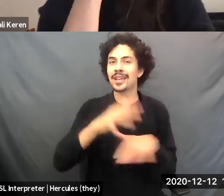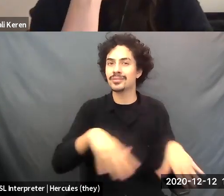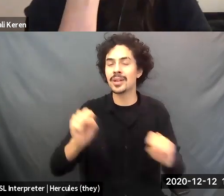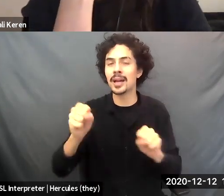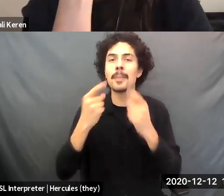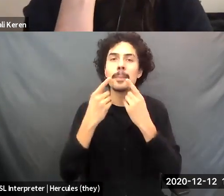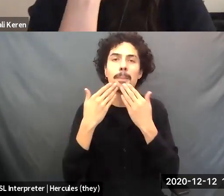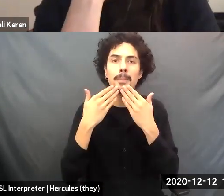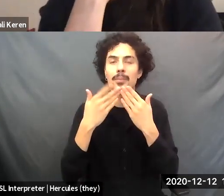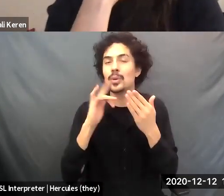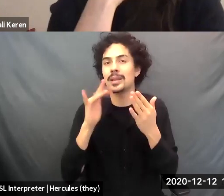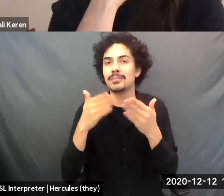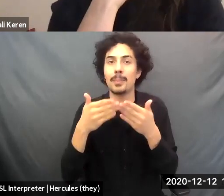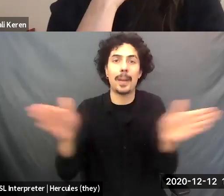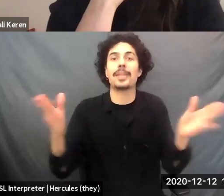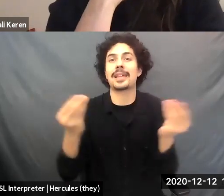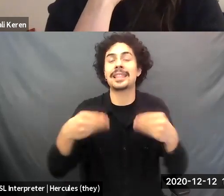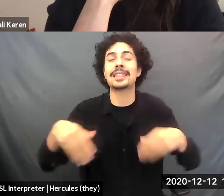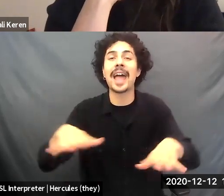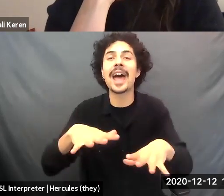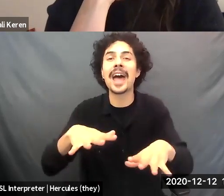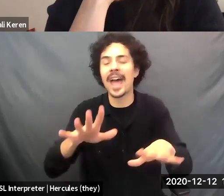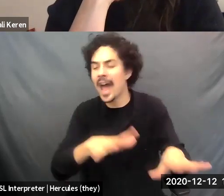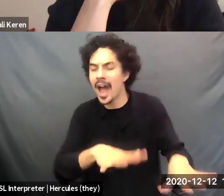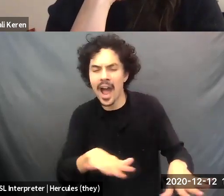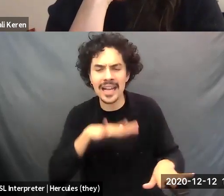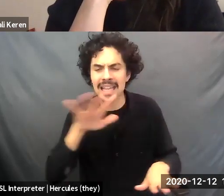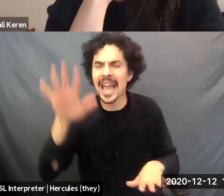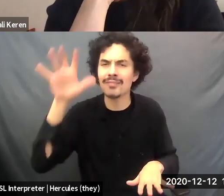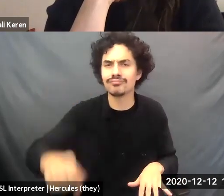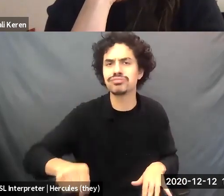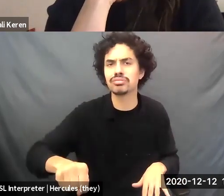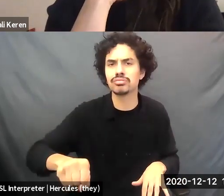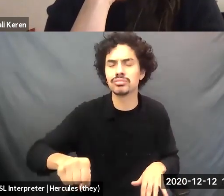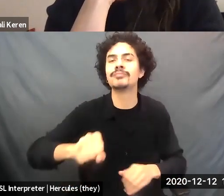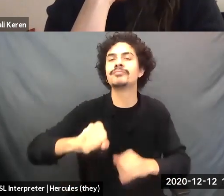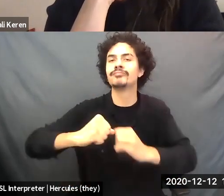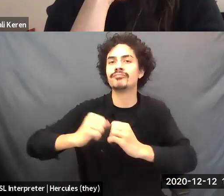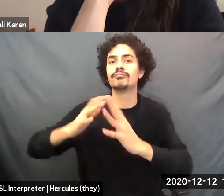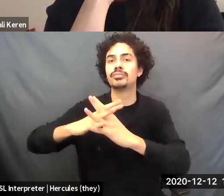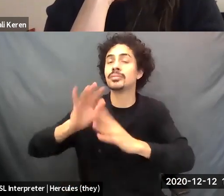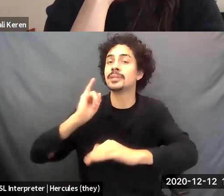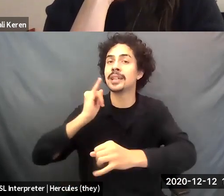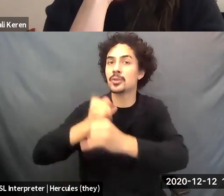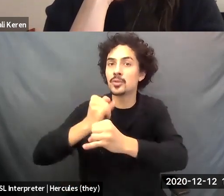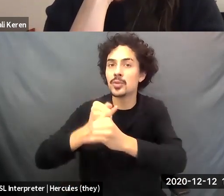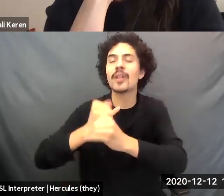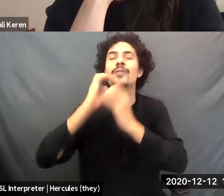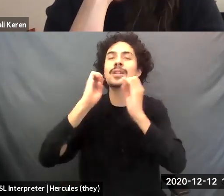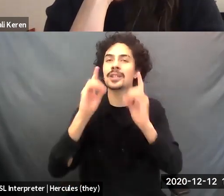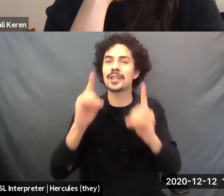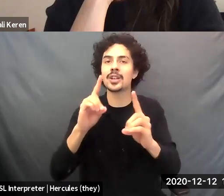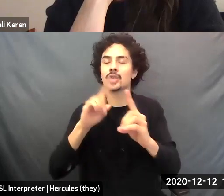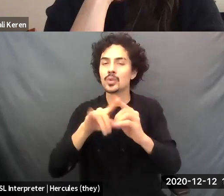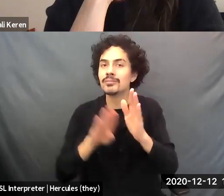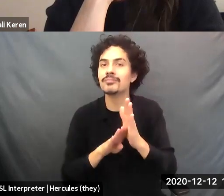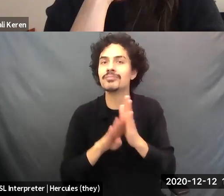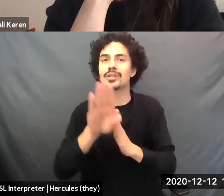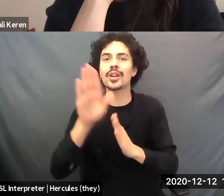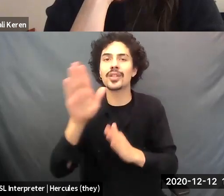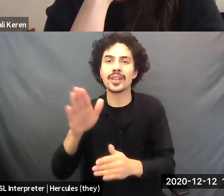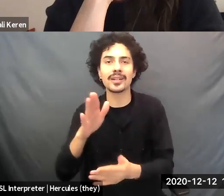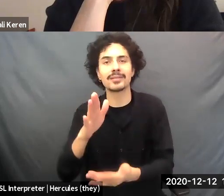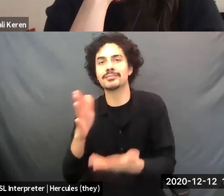and gave them to educational institutions, either, you know, to be founded or to increase their holdings and therefore